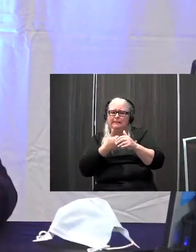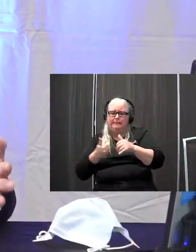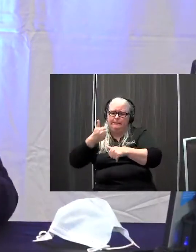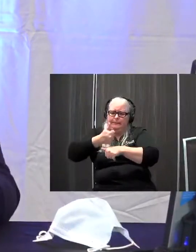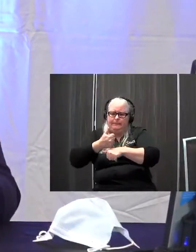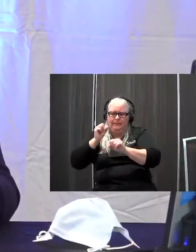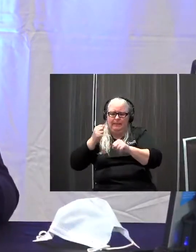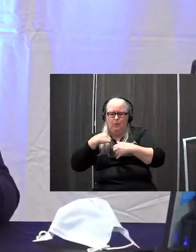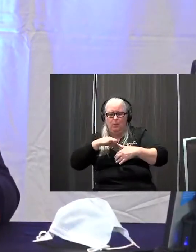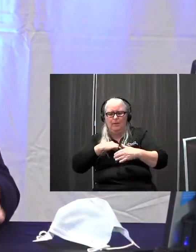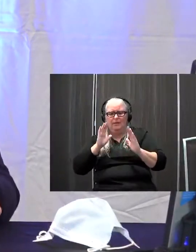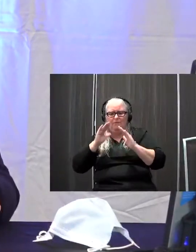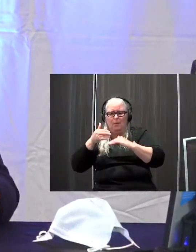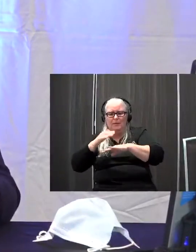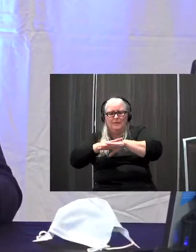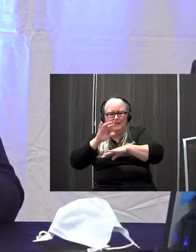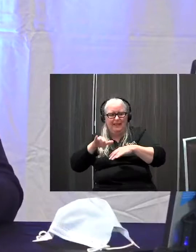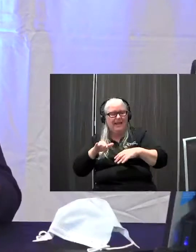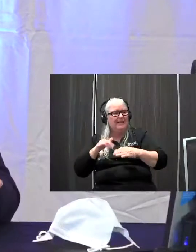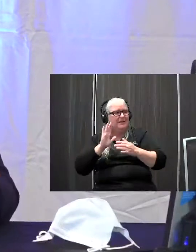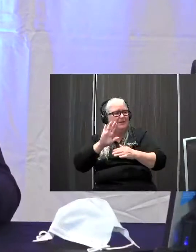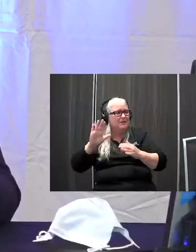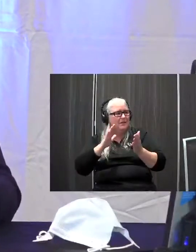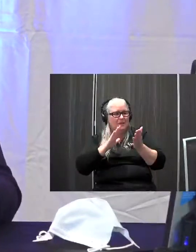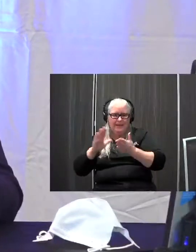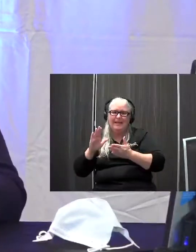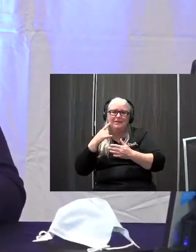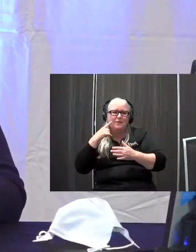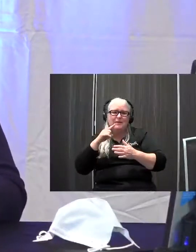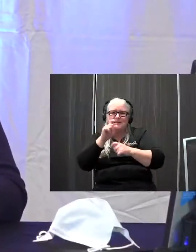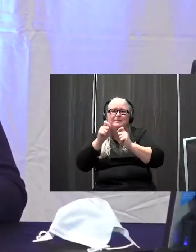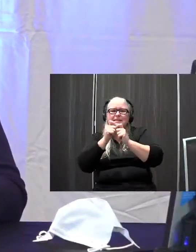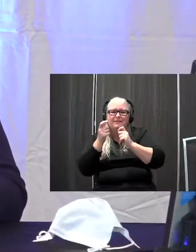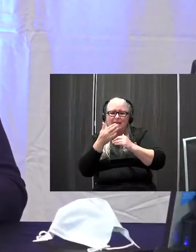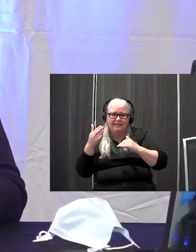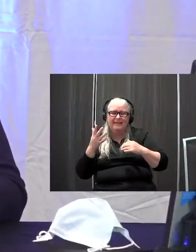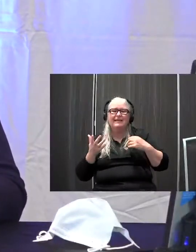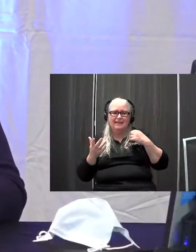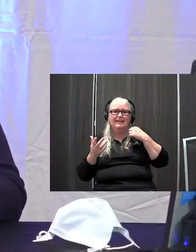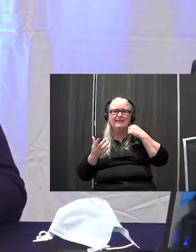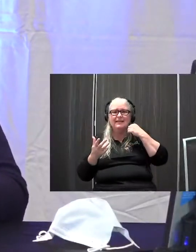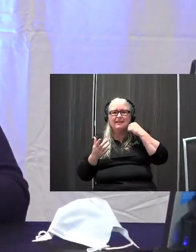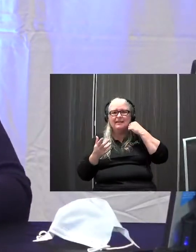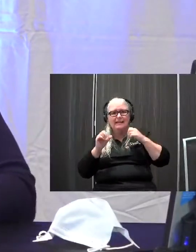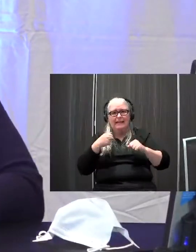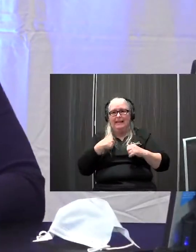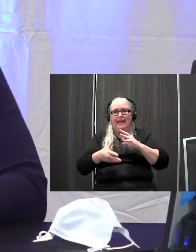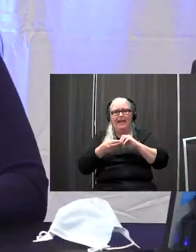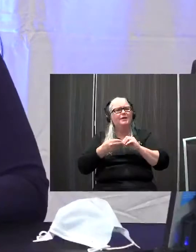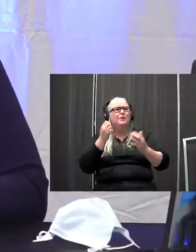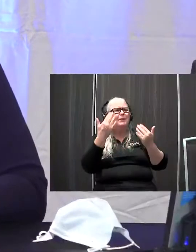focus more on this, or what will our plan be for this specific thing that feels like a challenge to me? Could I add something?